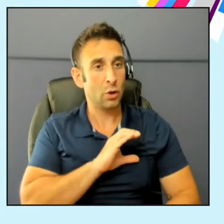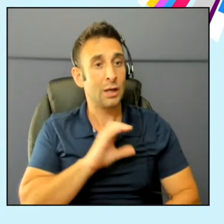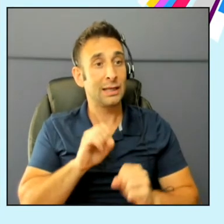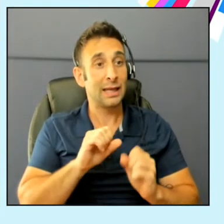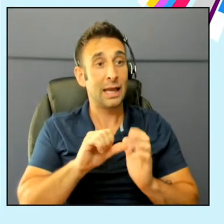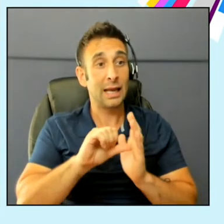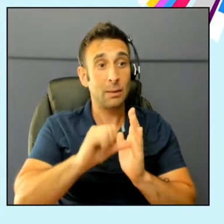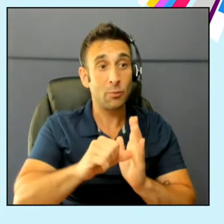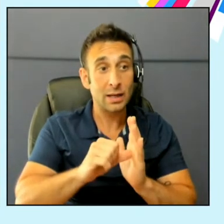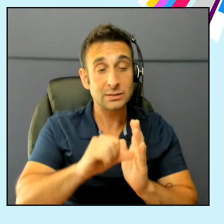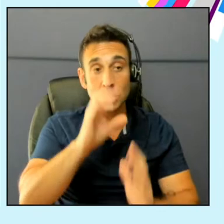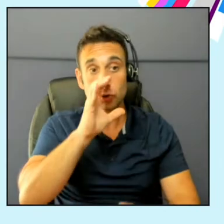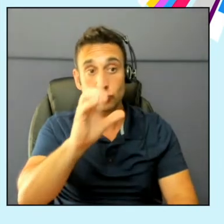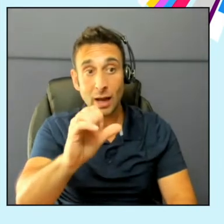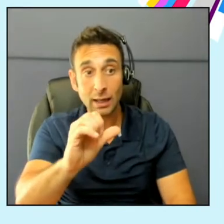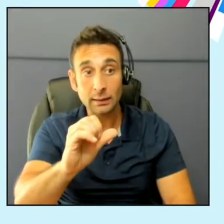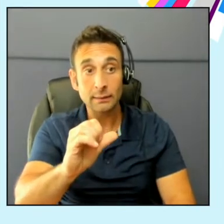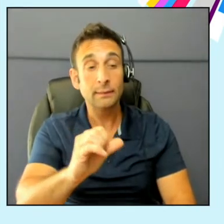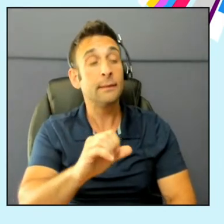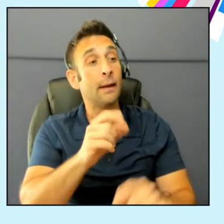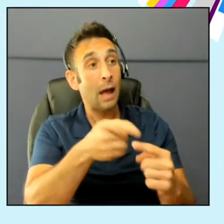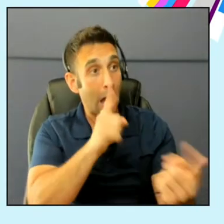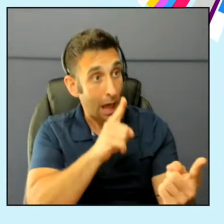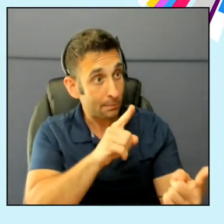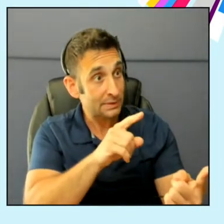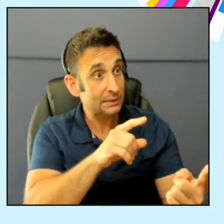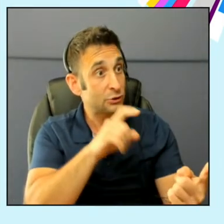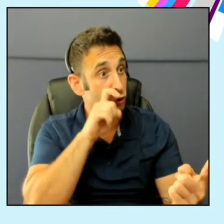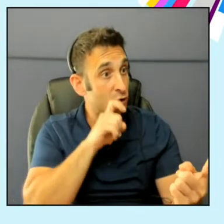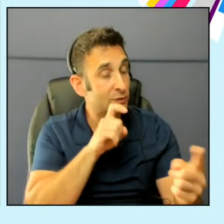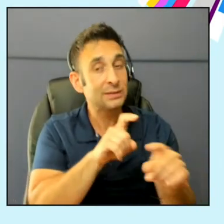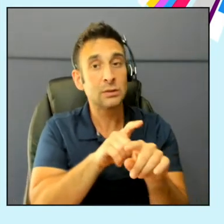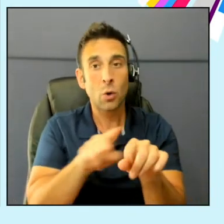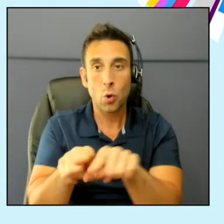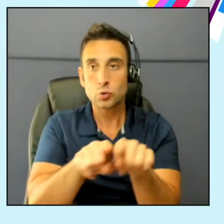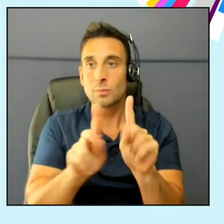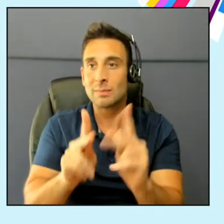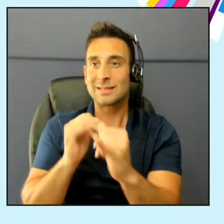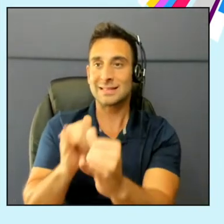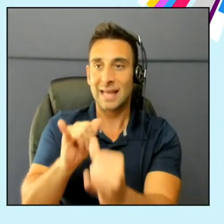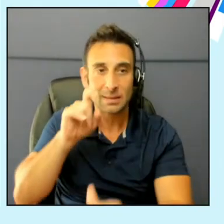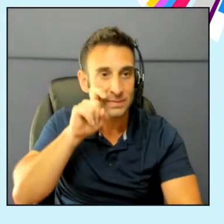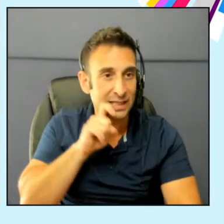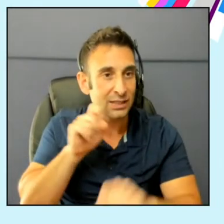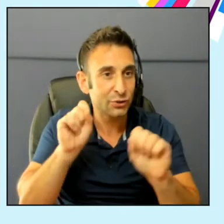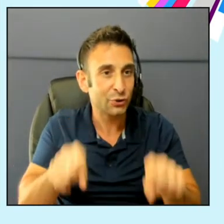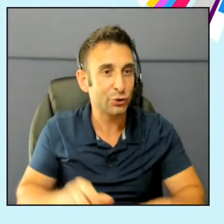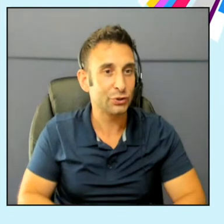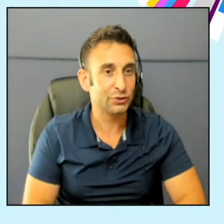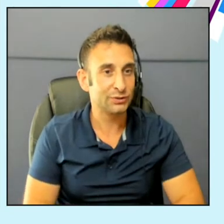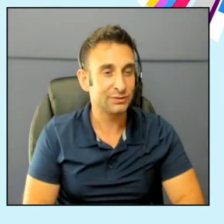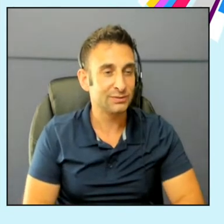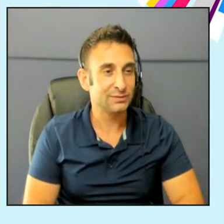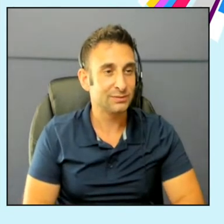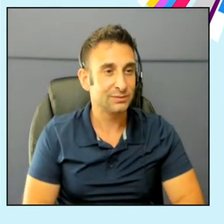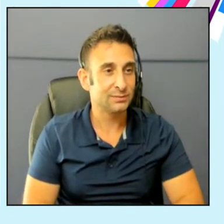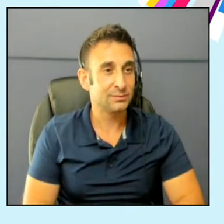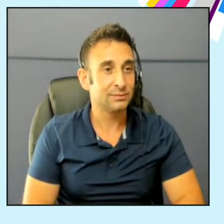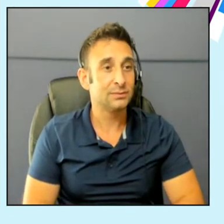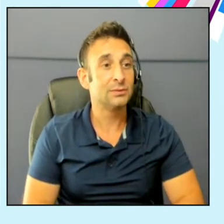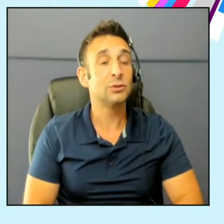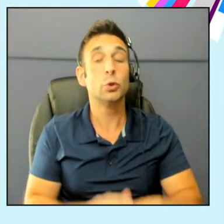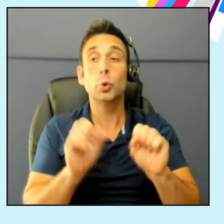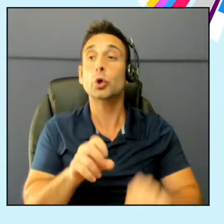romance not just people of the opposite sex, but people of the same sex too. Beyond that, in the game, you could go from place to place and